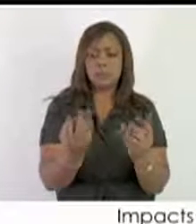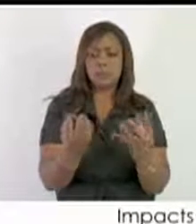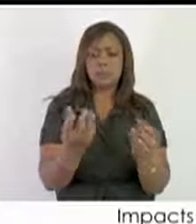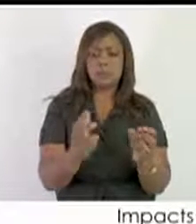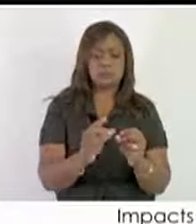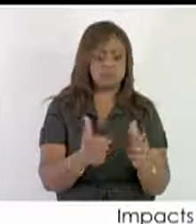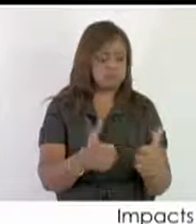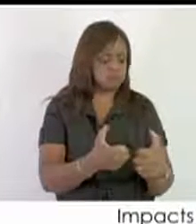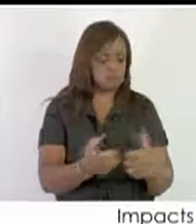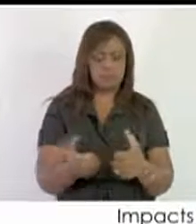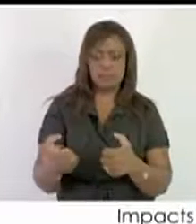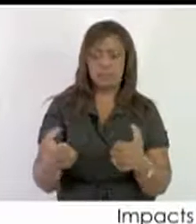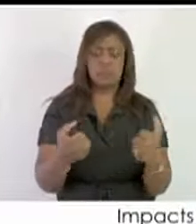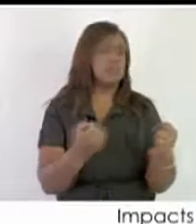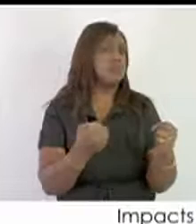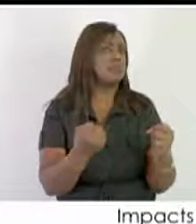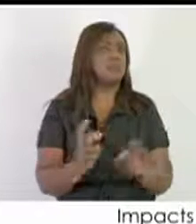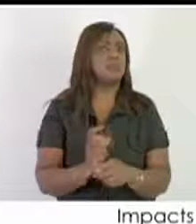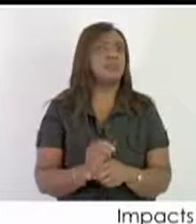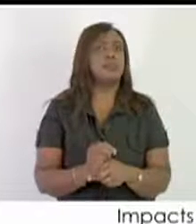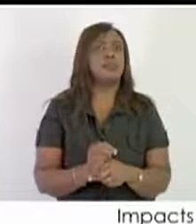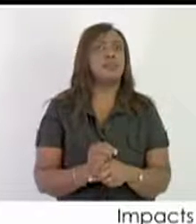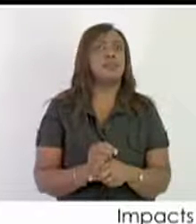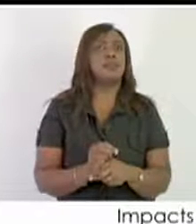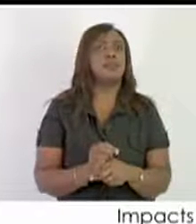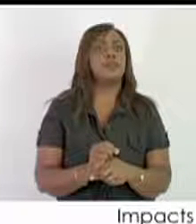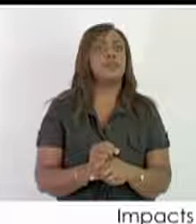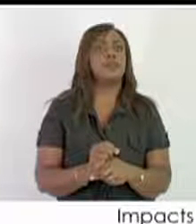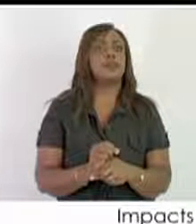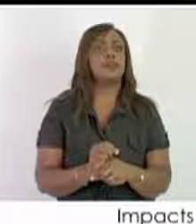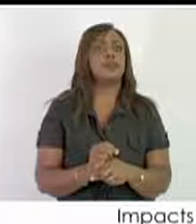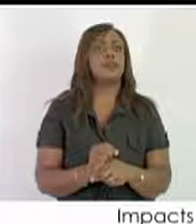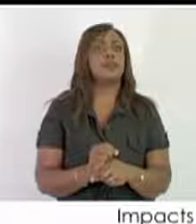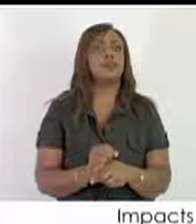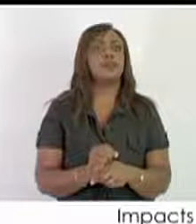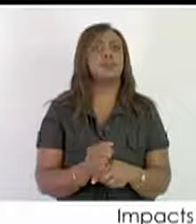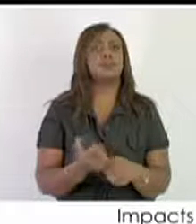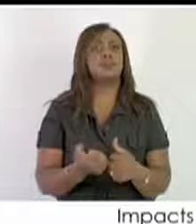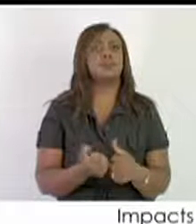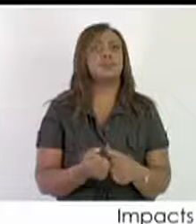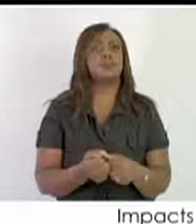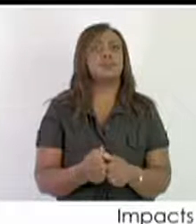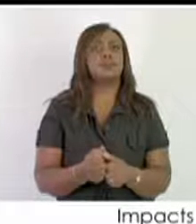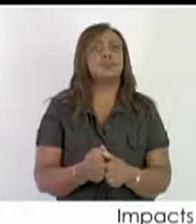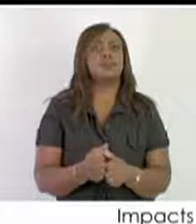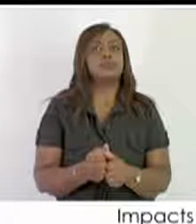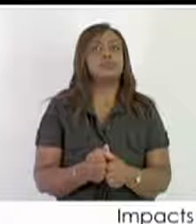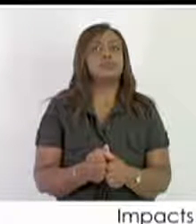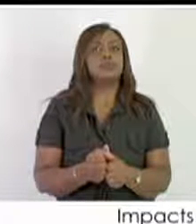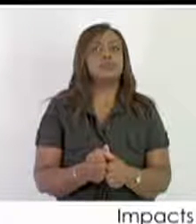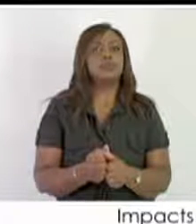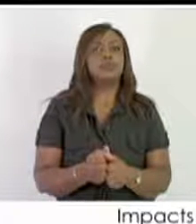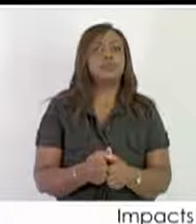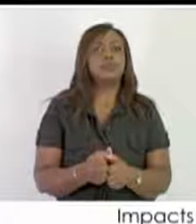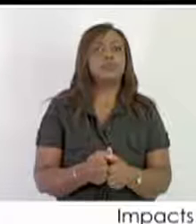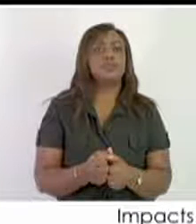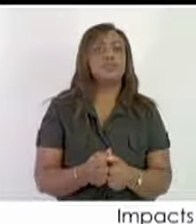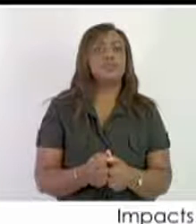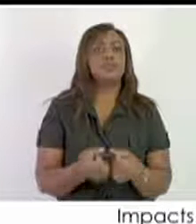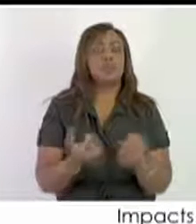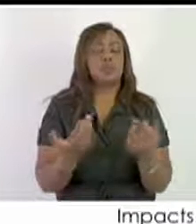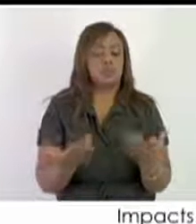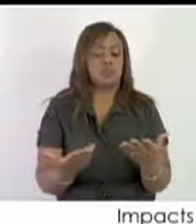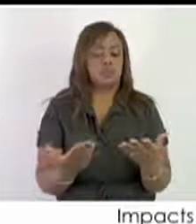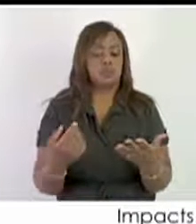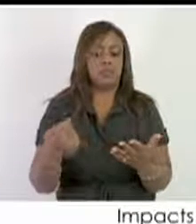partners. When you have more than one sexual partner, for a boy, maybe you have three girlfriends, or for a